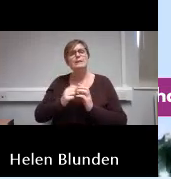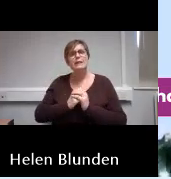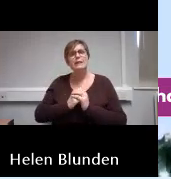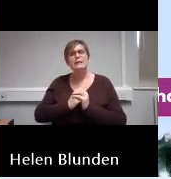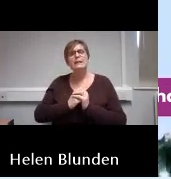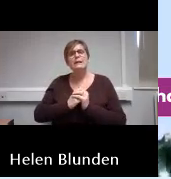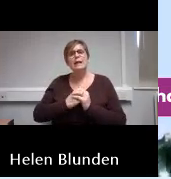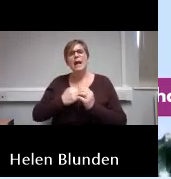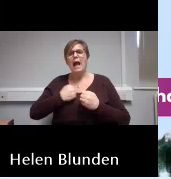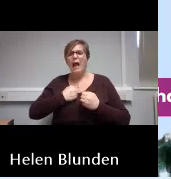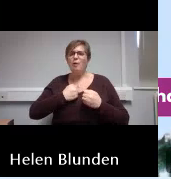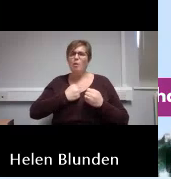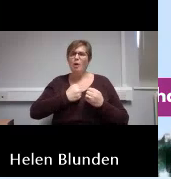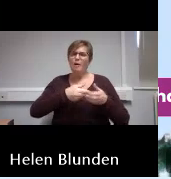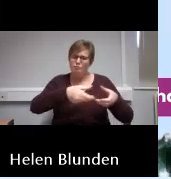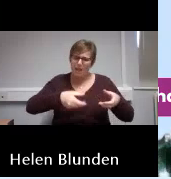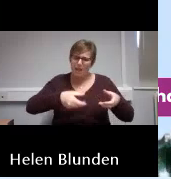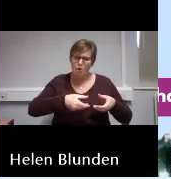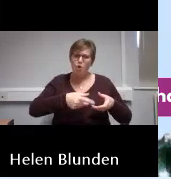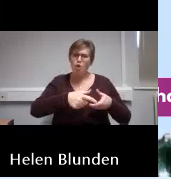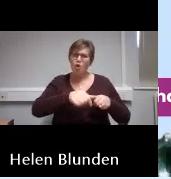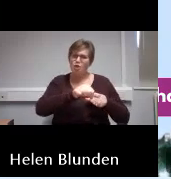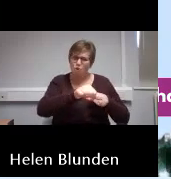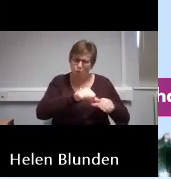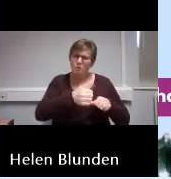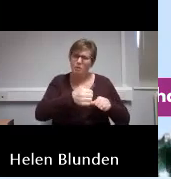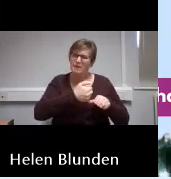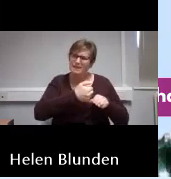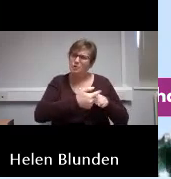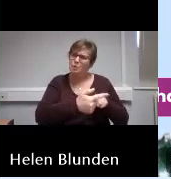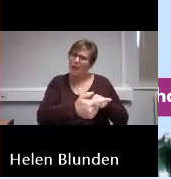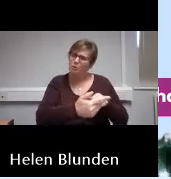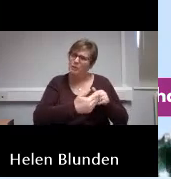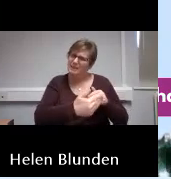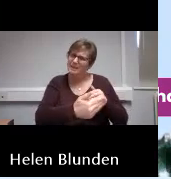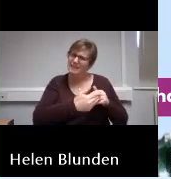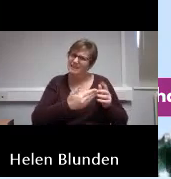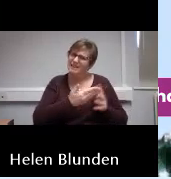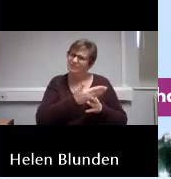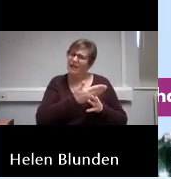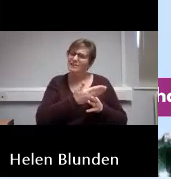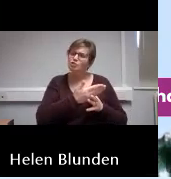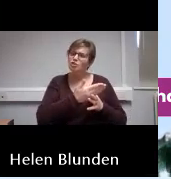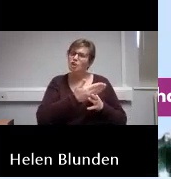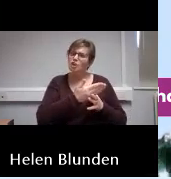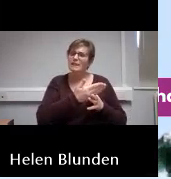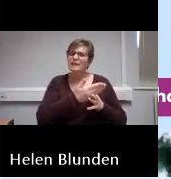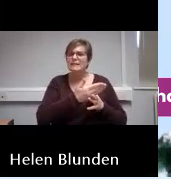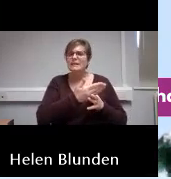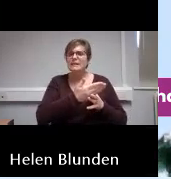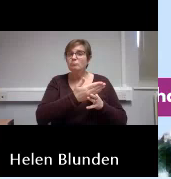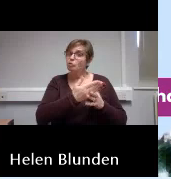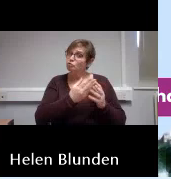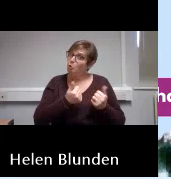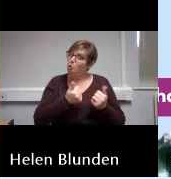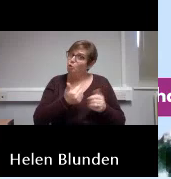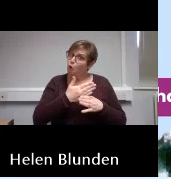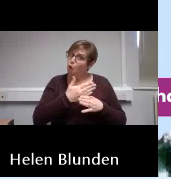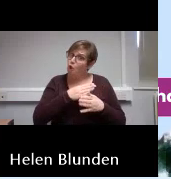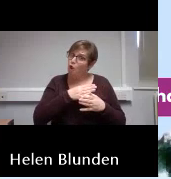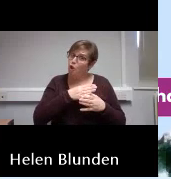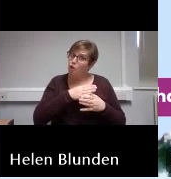our framework of that short term sort of 6 to 8 weeks intervention, there's some good work being done, and we